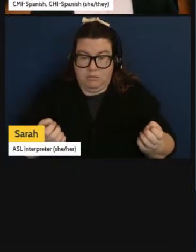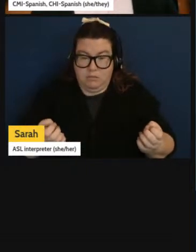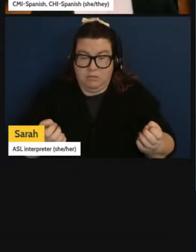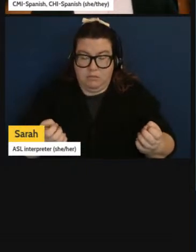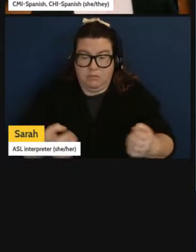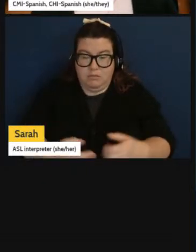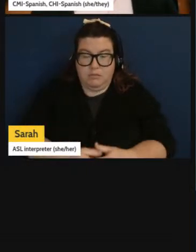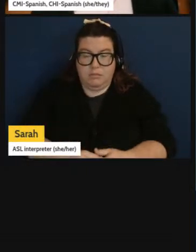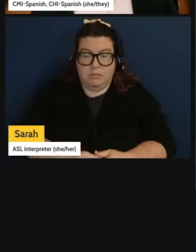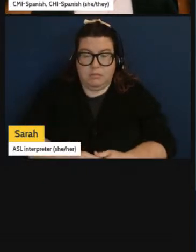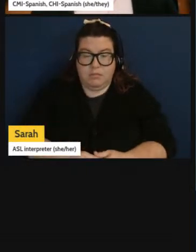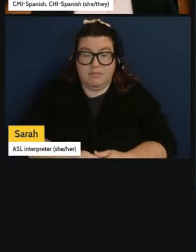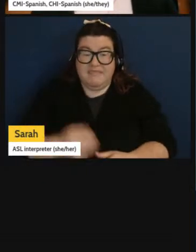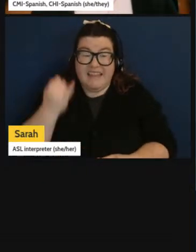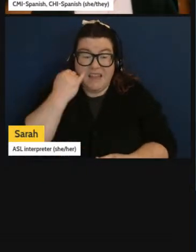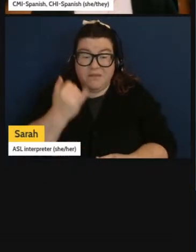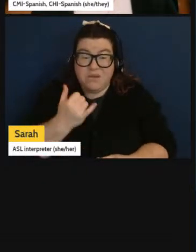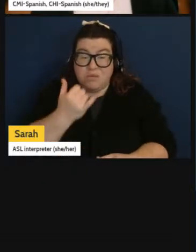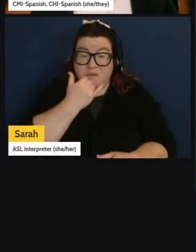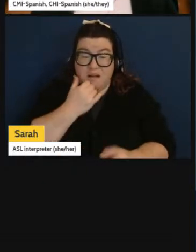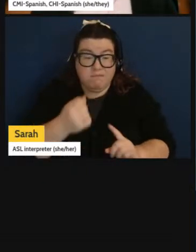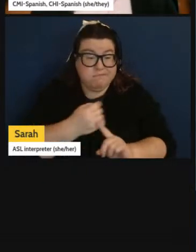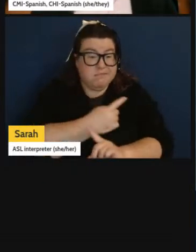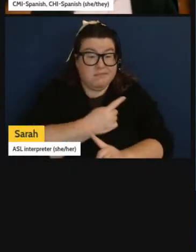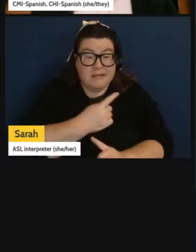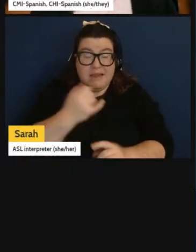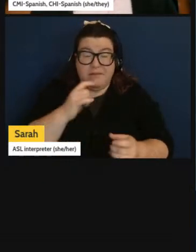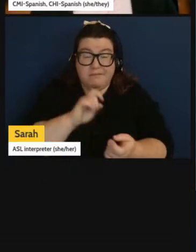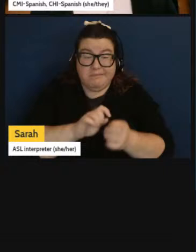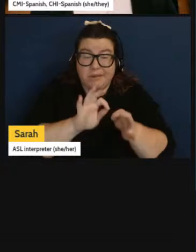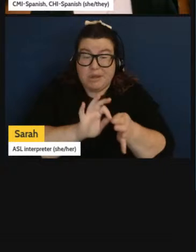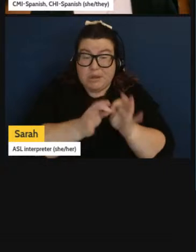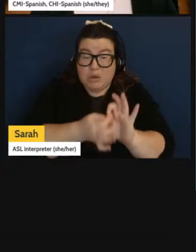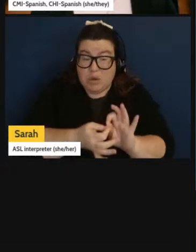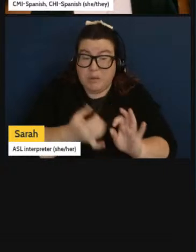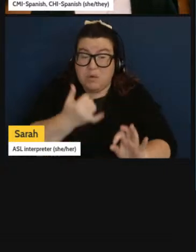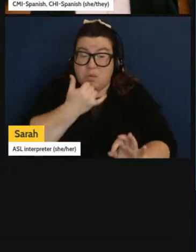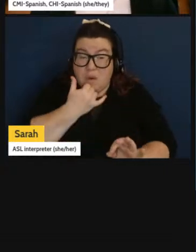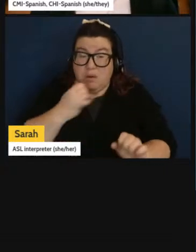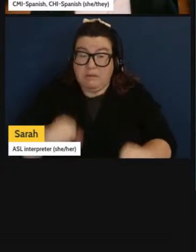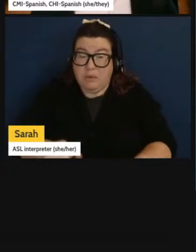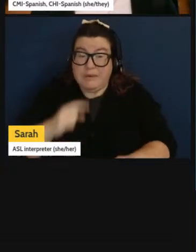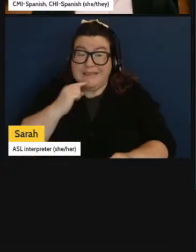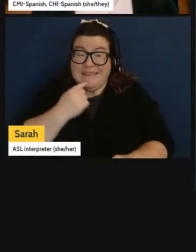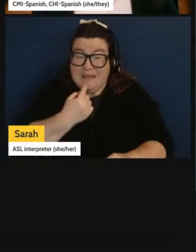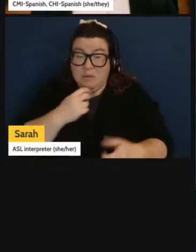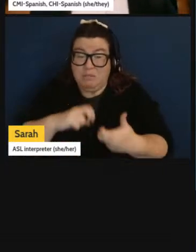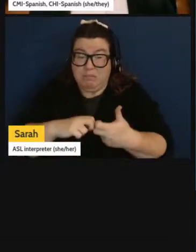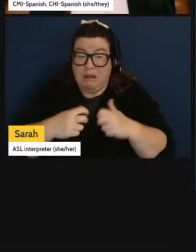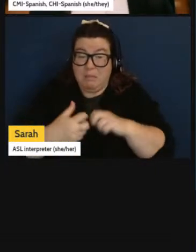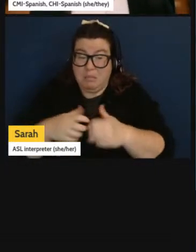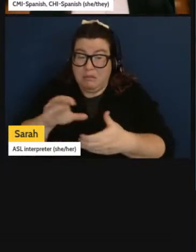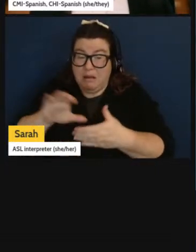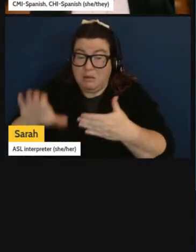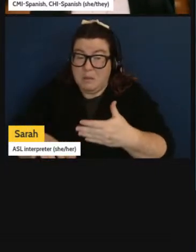okay, if something were to go wrong with that, if someone were to misinterpret that, it could have serious